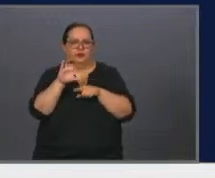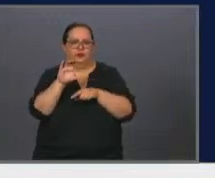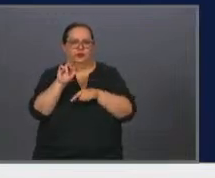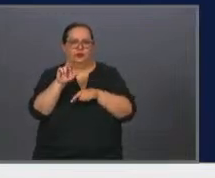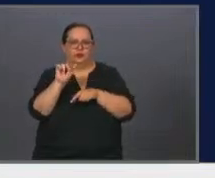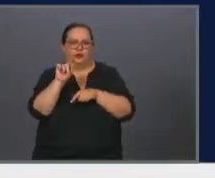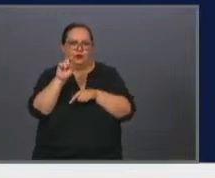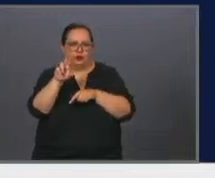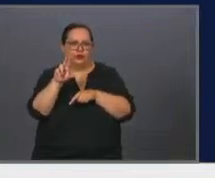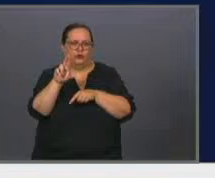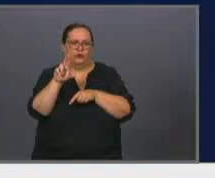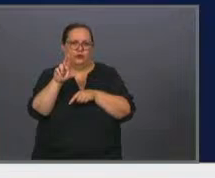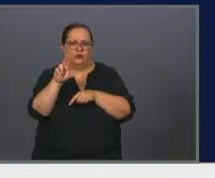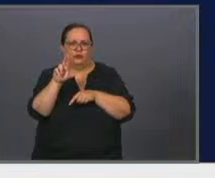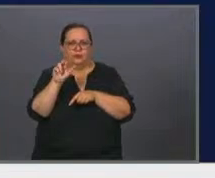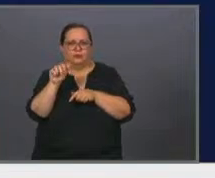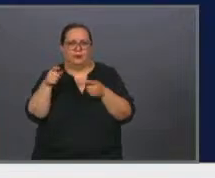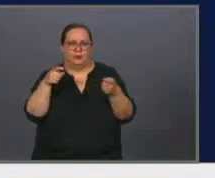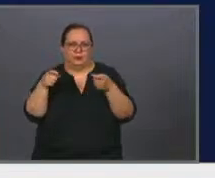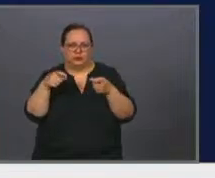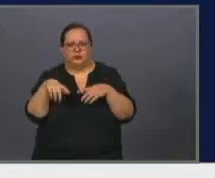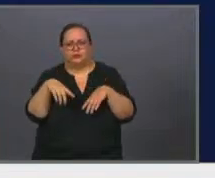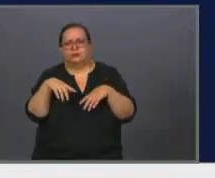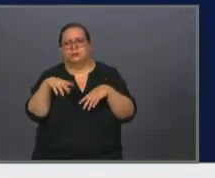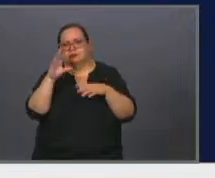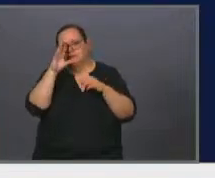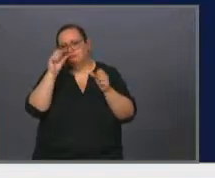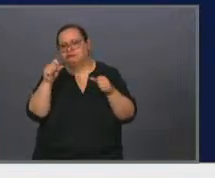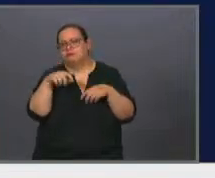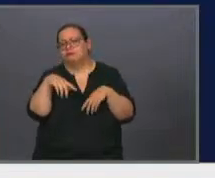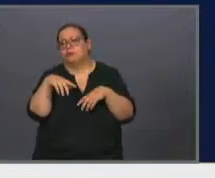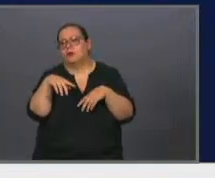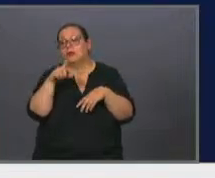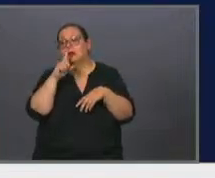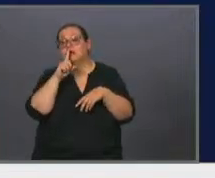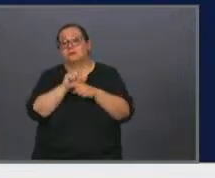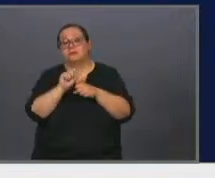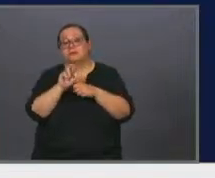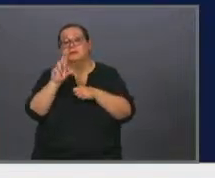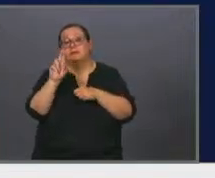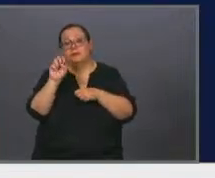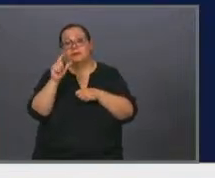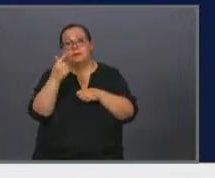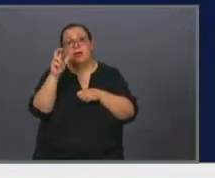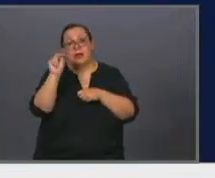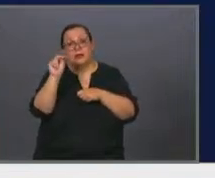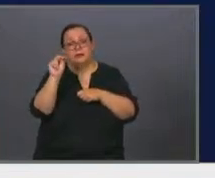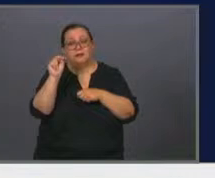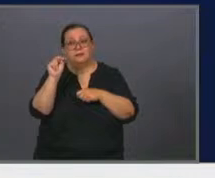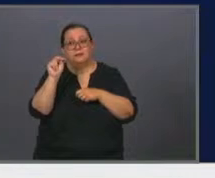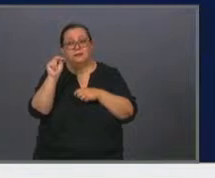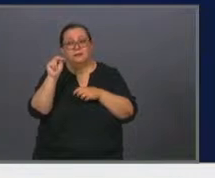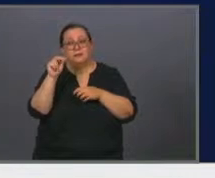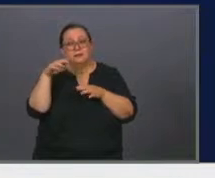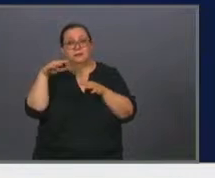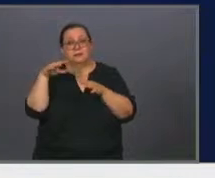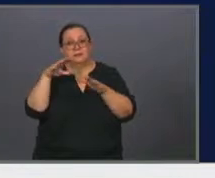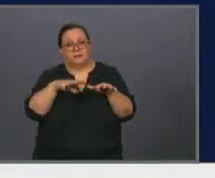administration. And actually, Reagan came in and pretty much